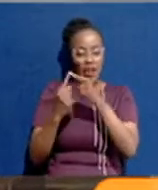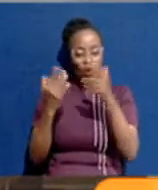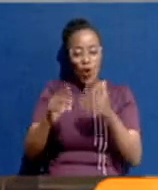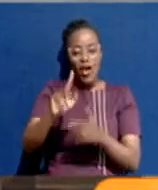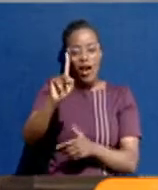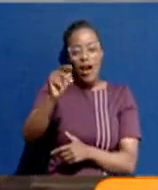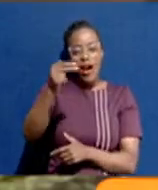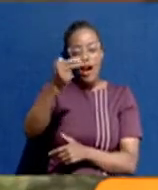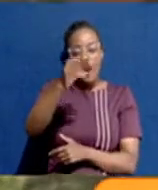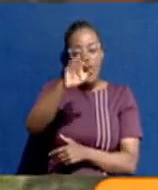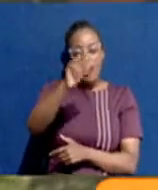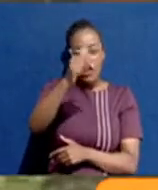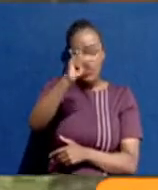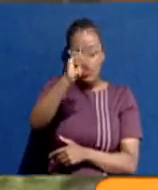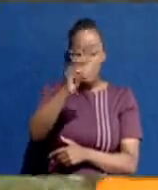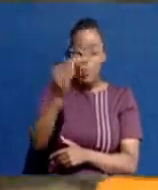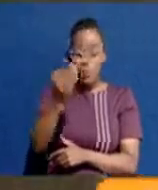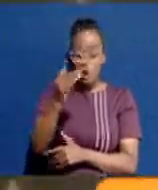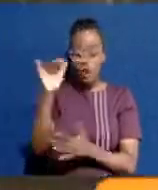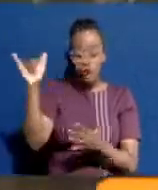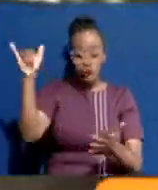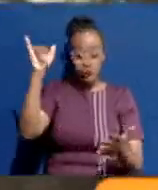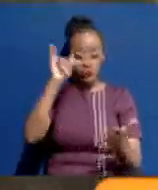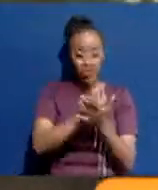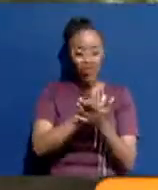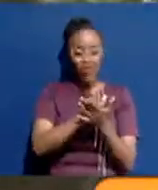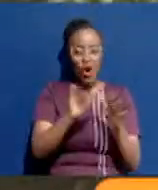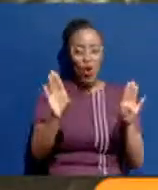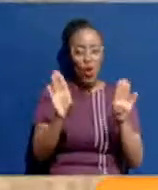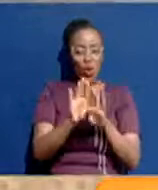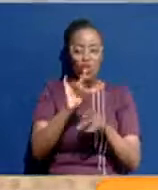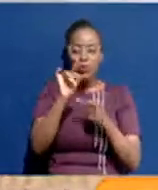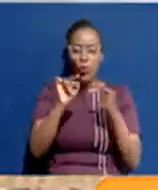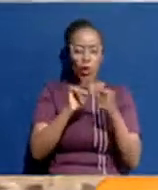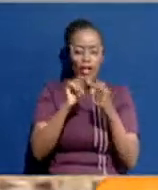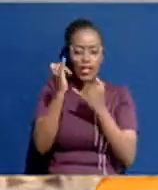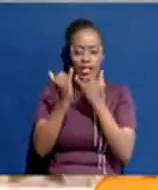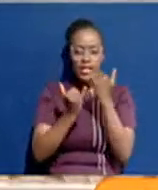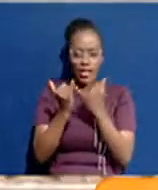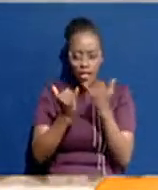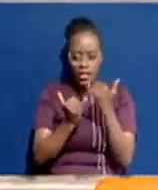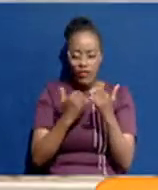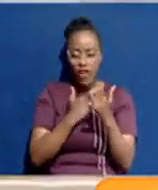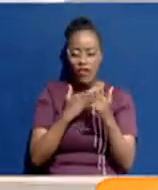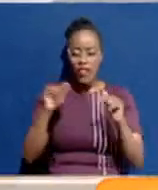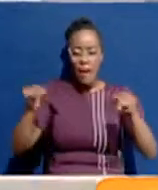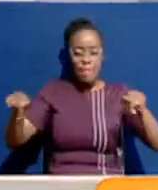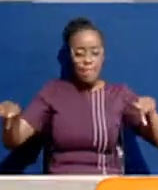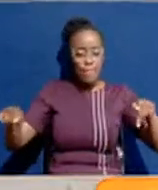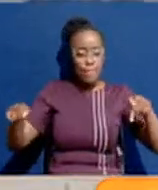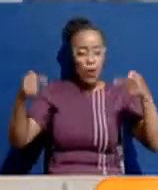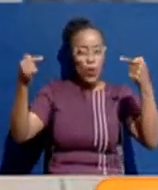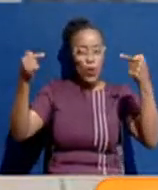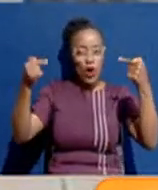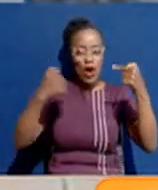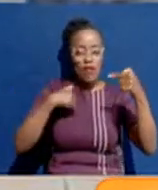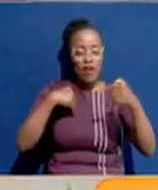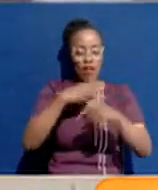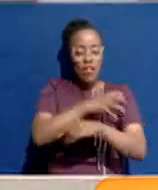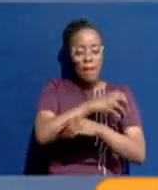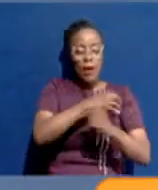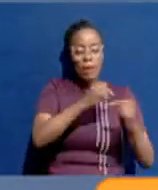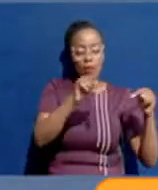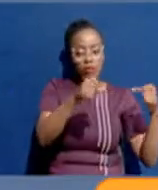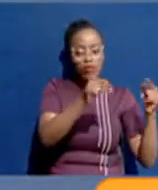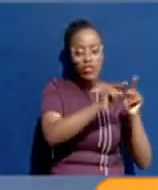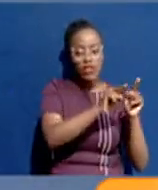Khartoum's main airport, which has been closed since Saturday. At the heart of the conflict is a power struggle between